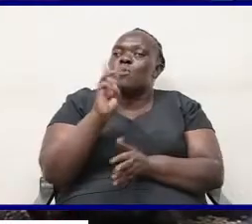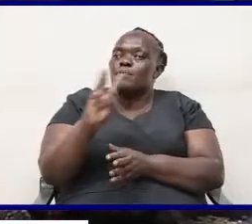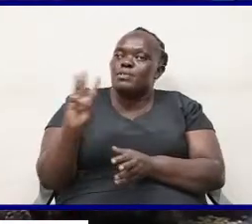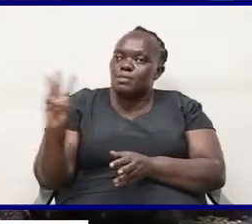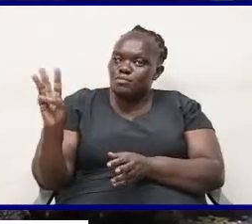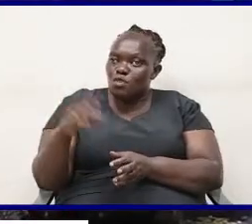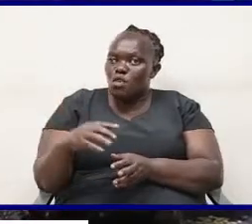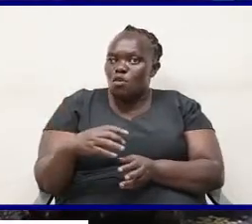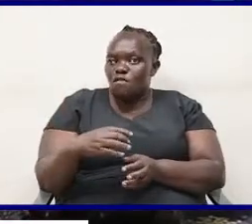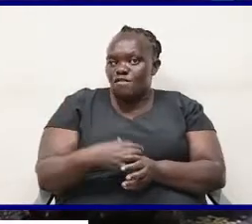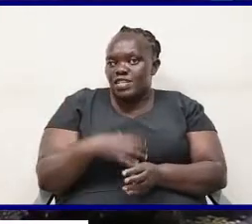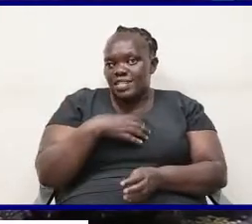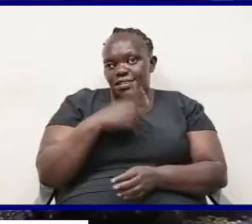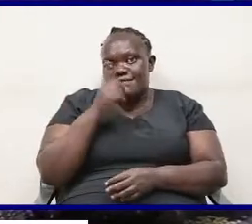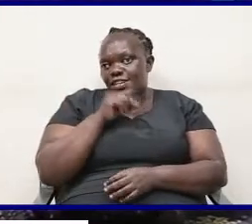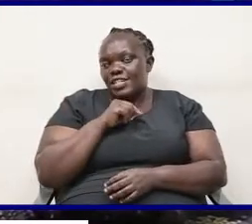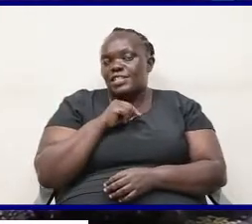website.